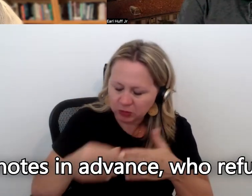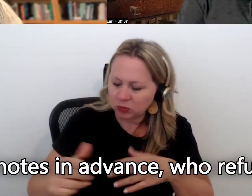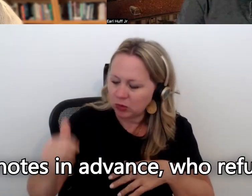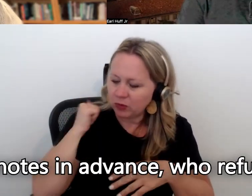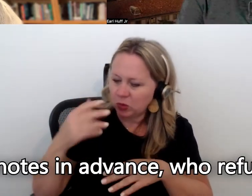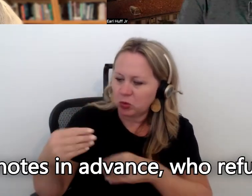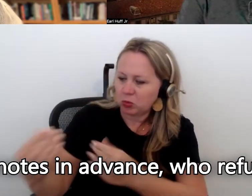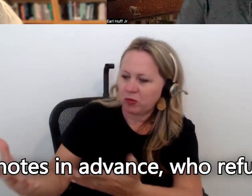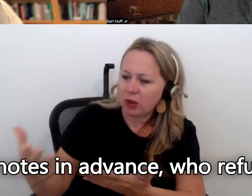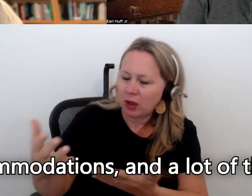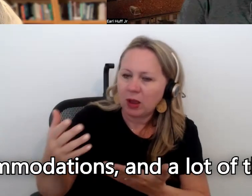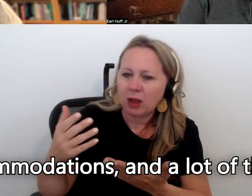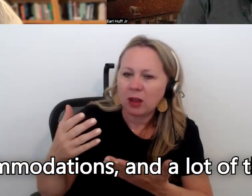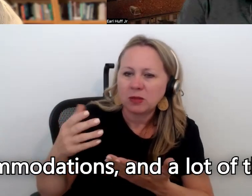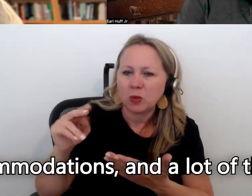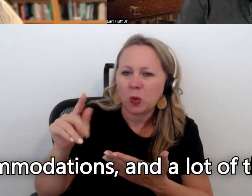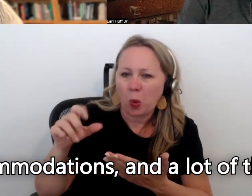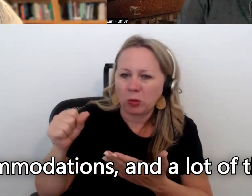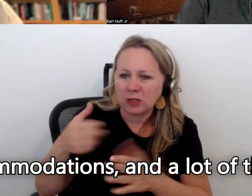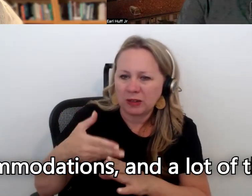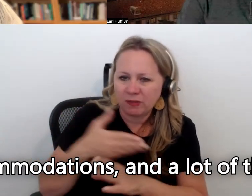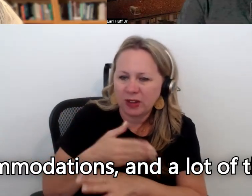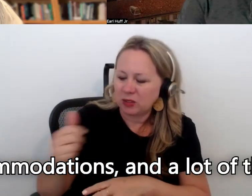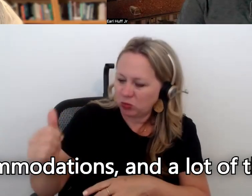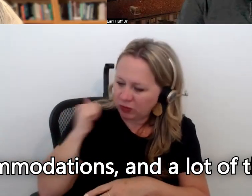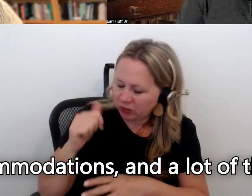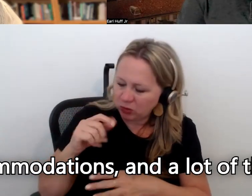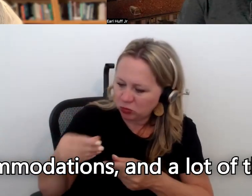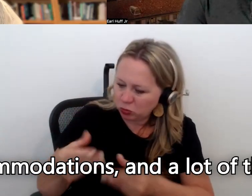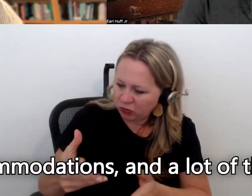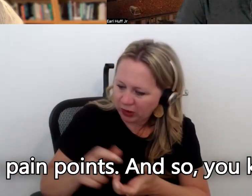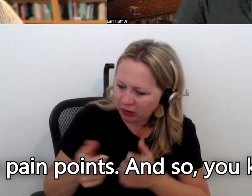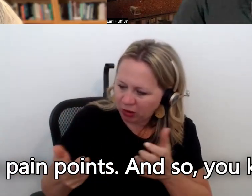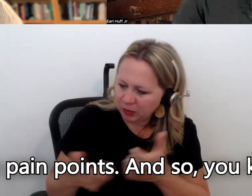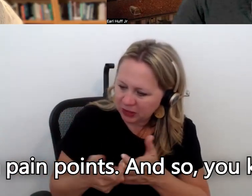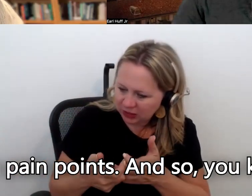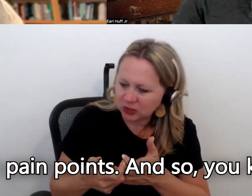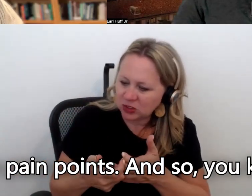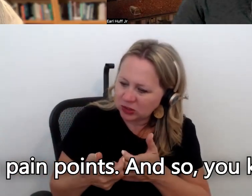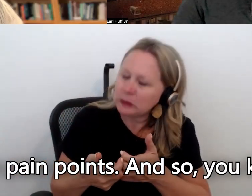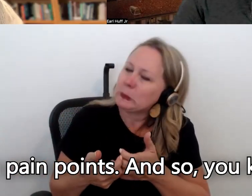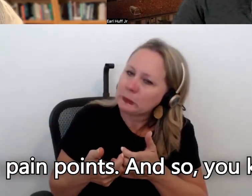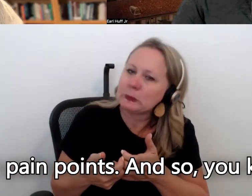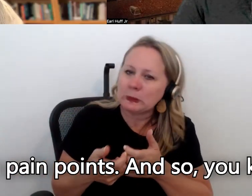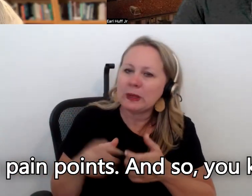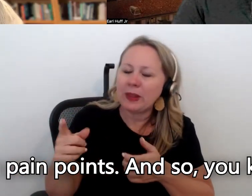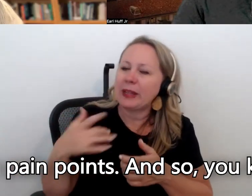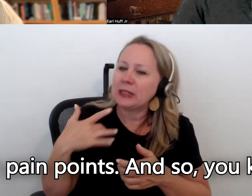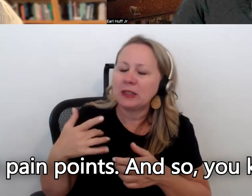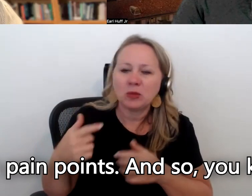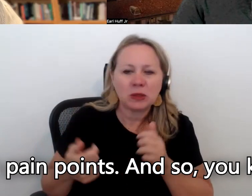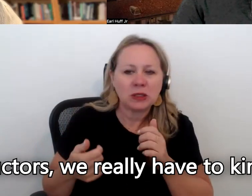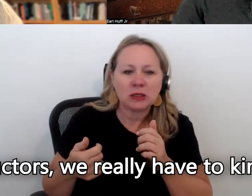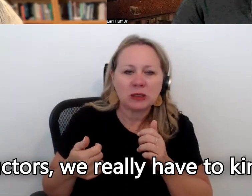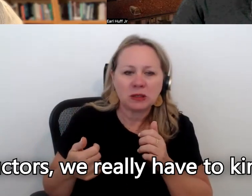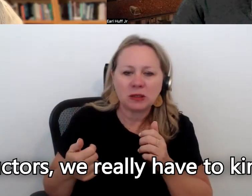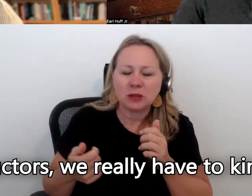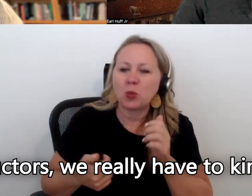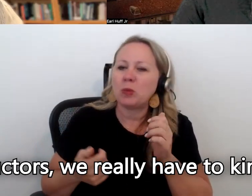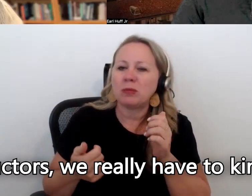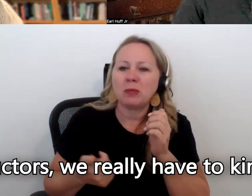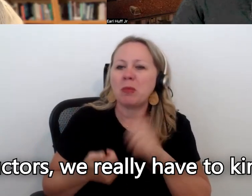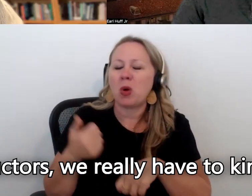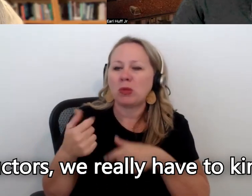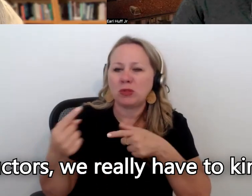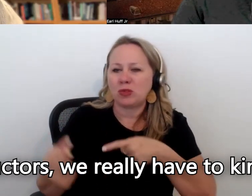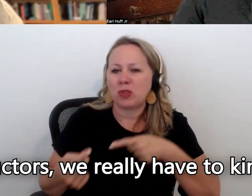advance, who refuse to do accommodations. And a lot of that is the main pain points. And so, Right. as